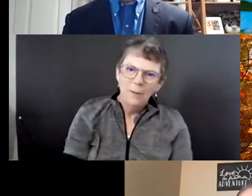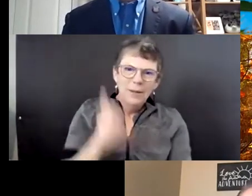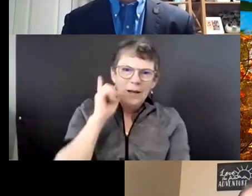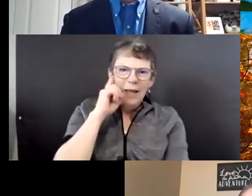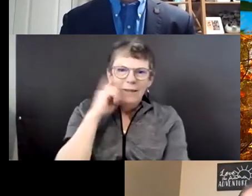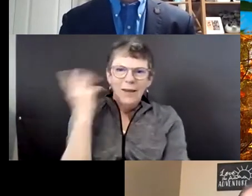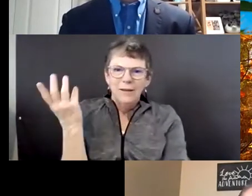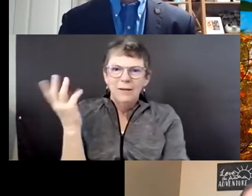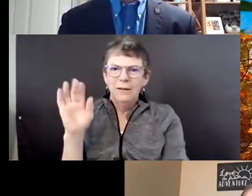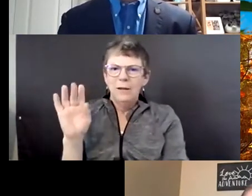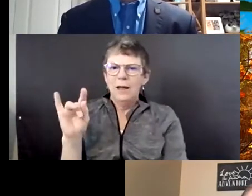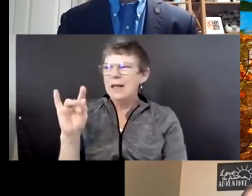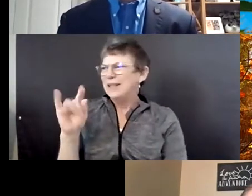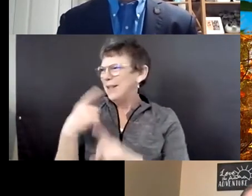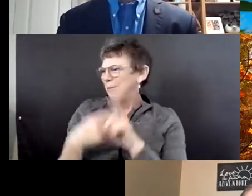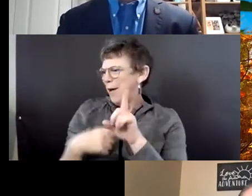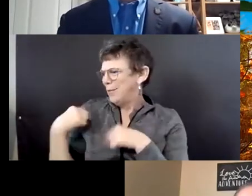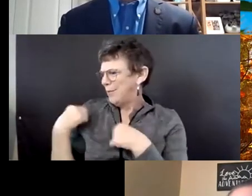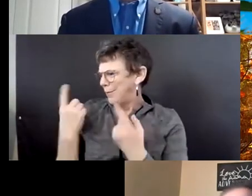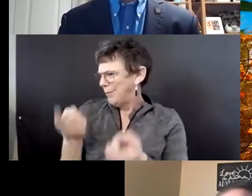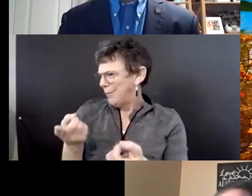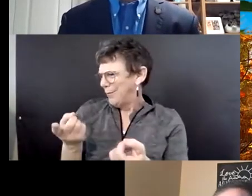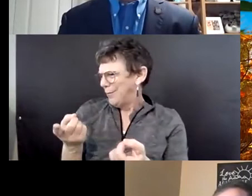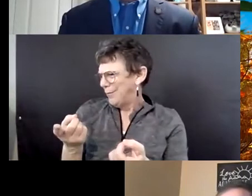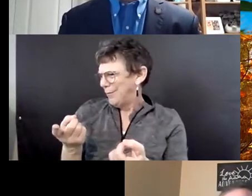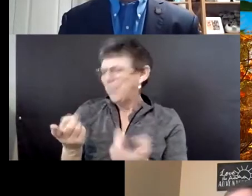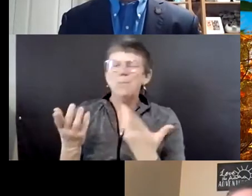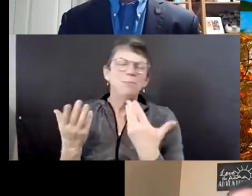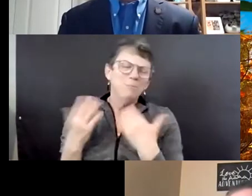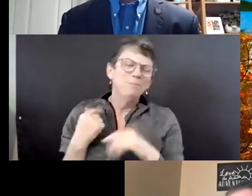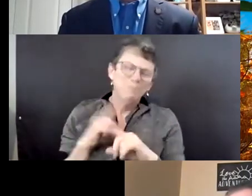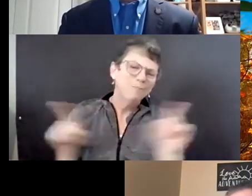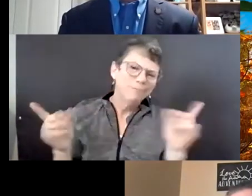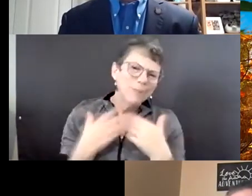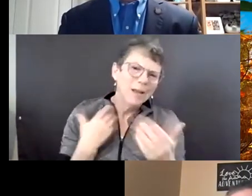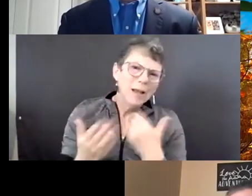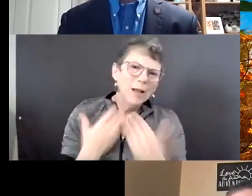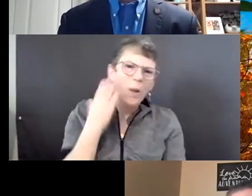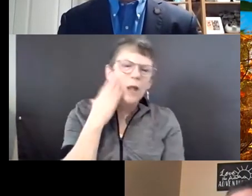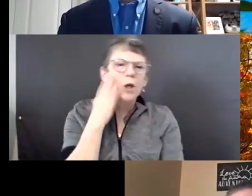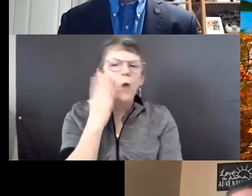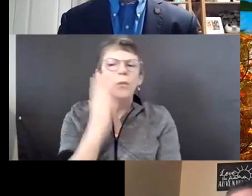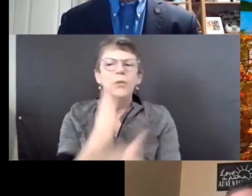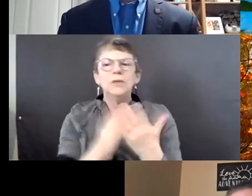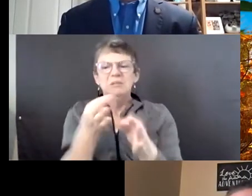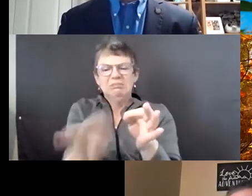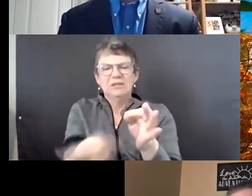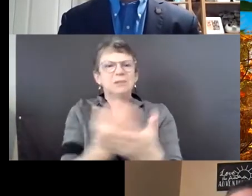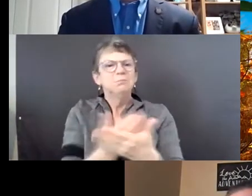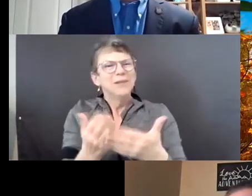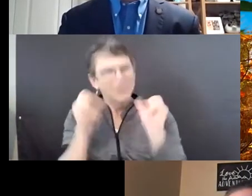I don't even know, I've lost count now. But I think there's those simple things that we can do and